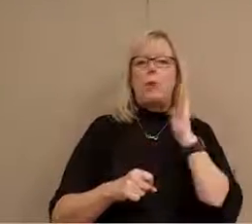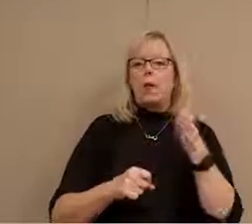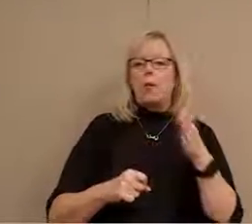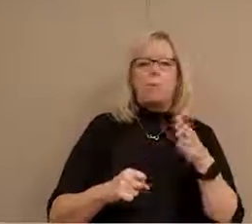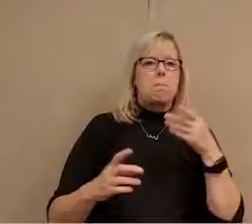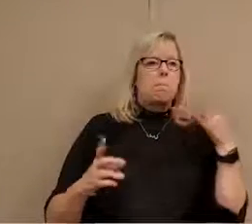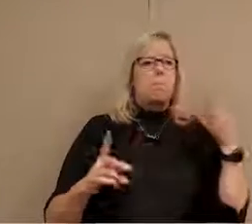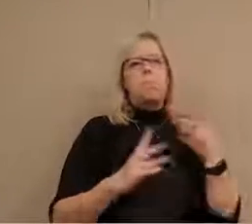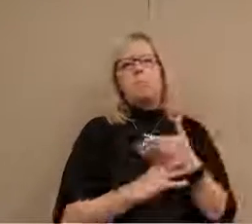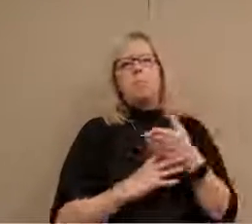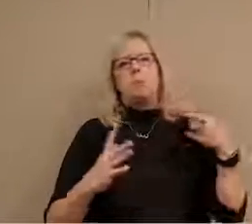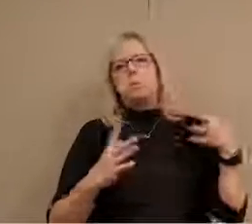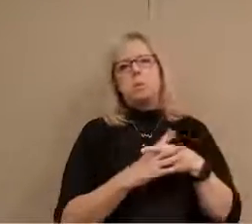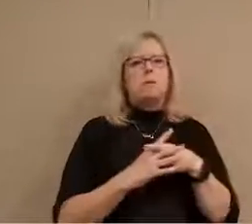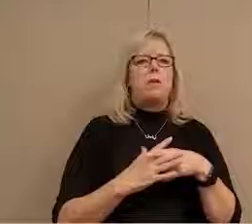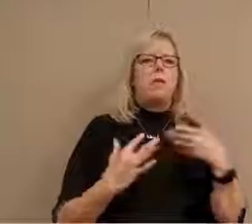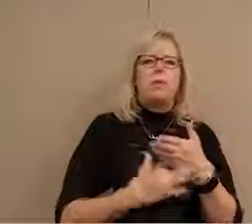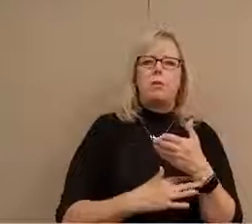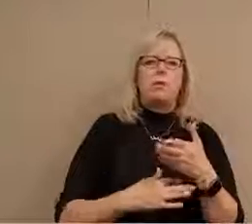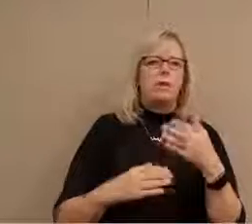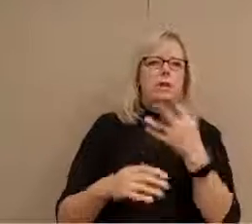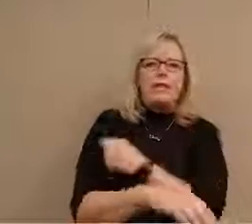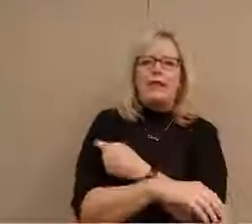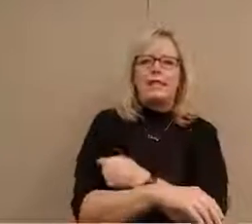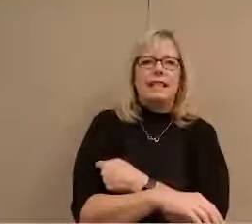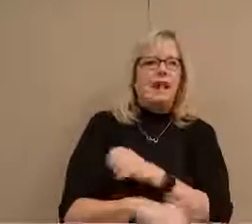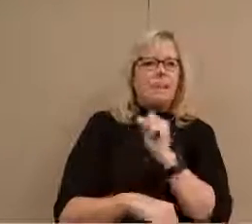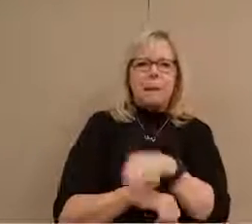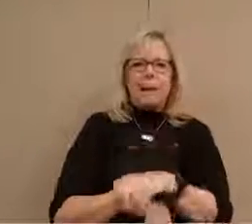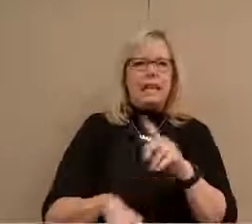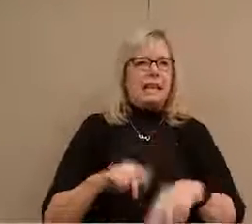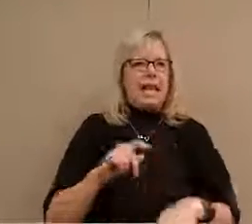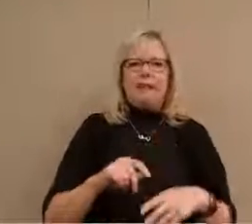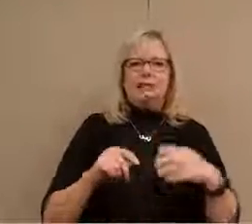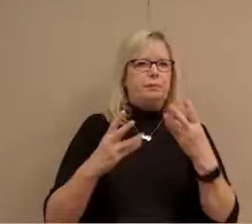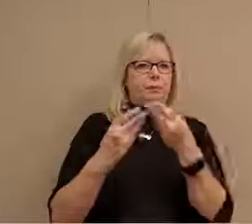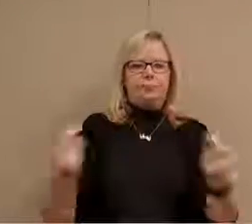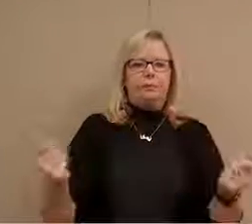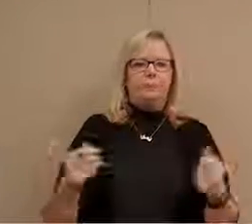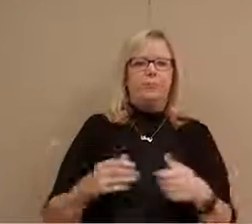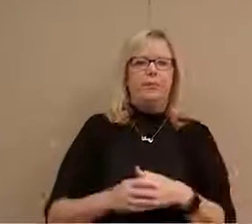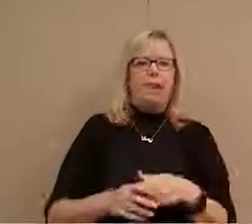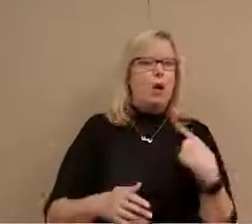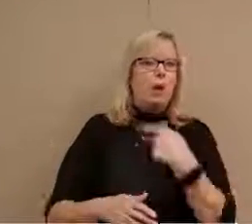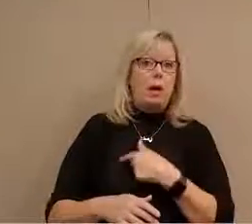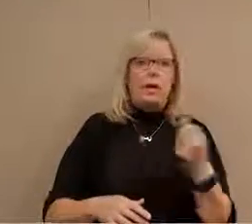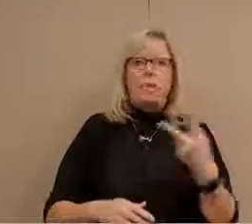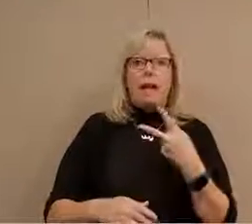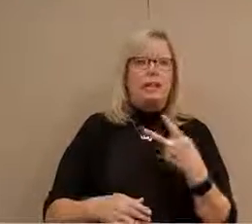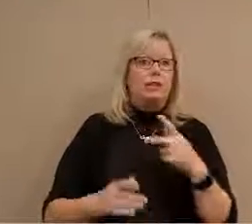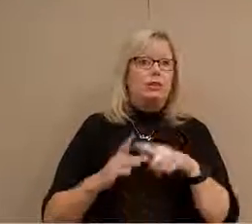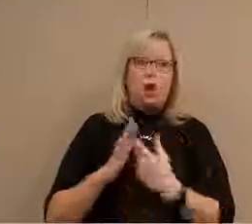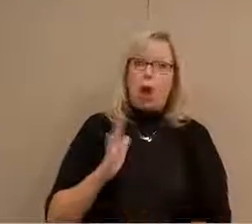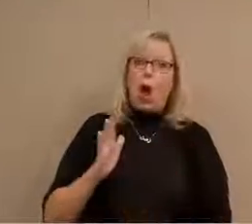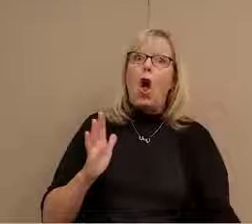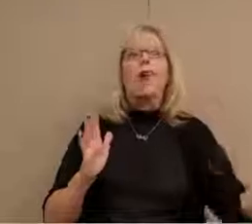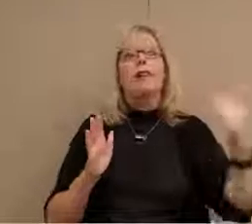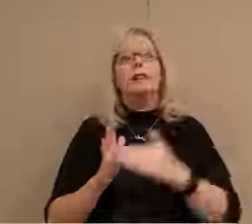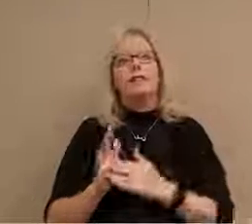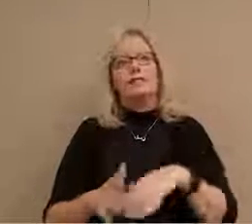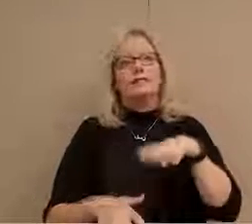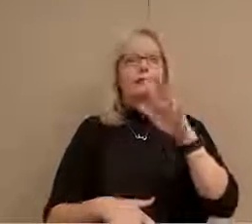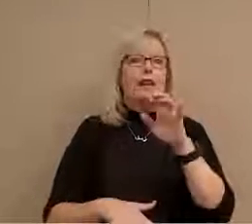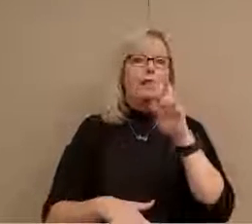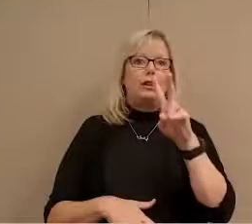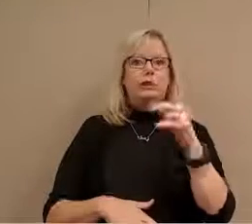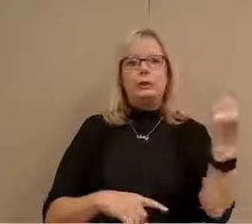through in a serious way the current vaccine. If that happens, we're back to where we started